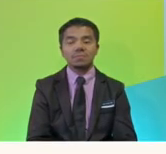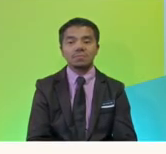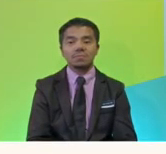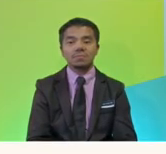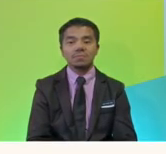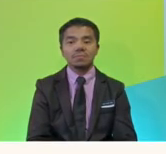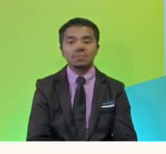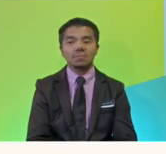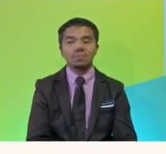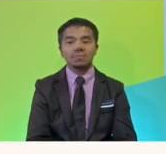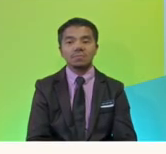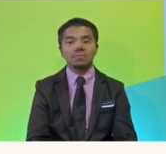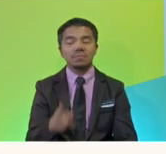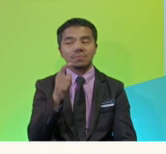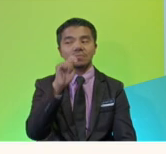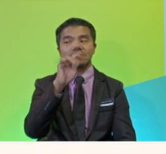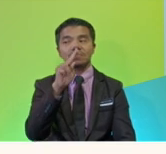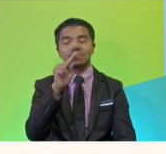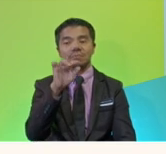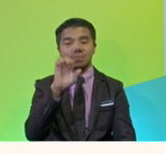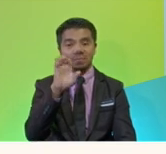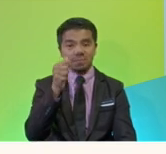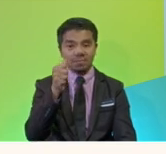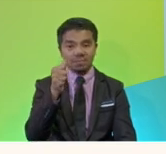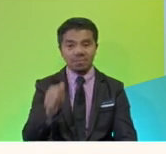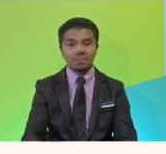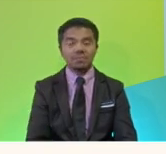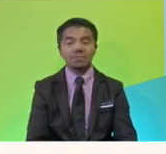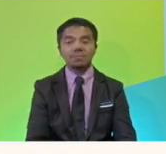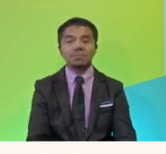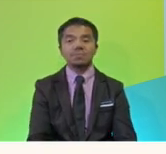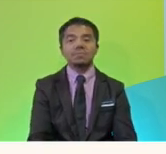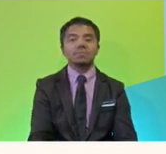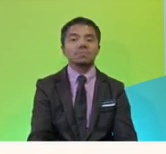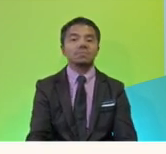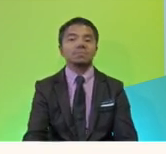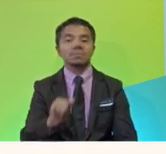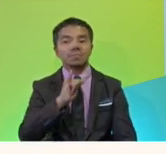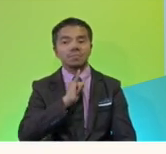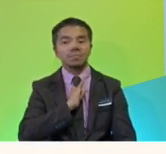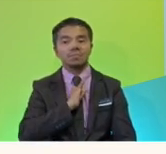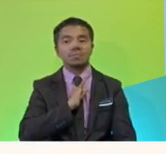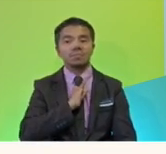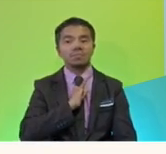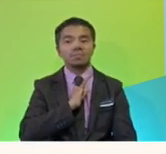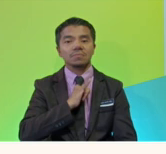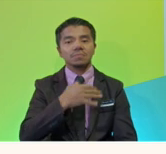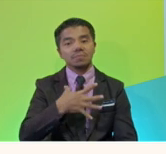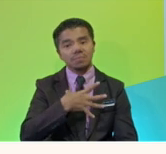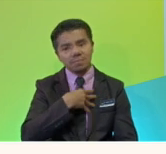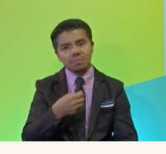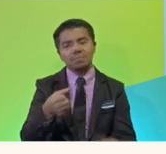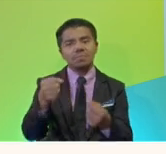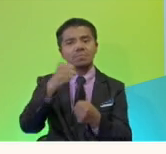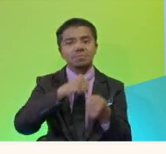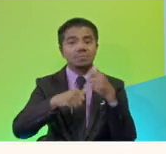Fear. Team sports don't bother me. I'm pretty good at baseball and cricket, but I like sports more when there aren't a